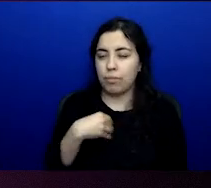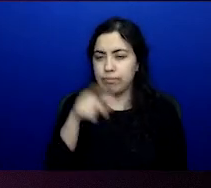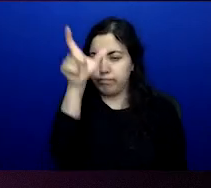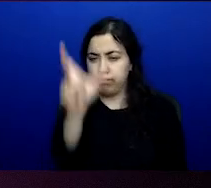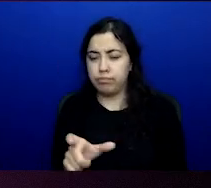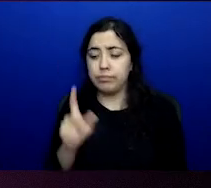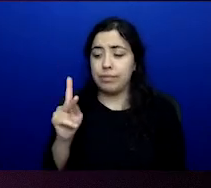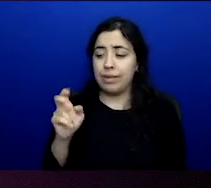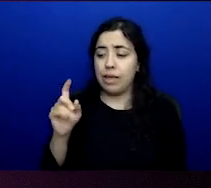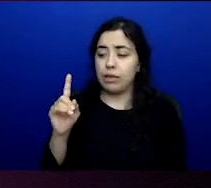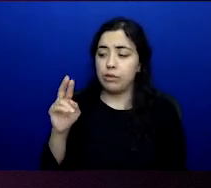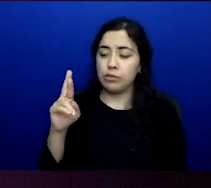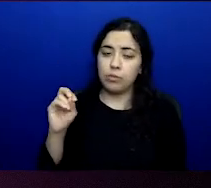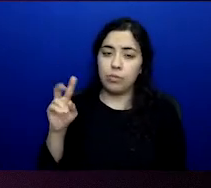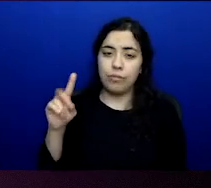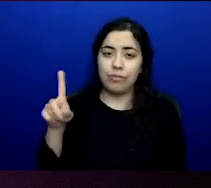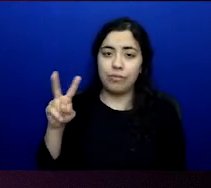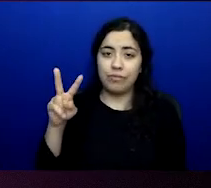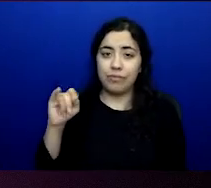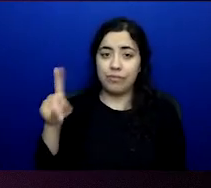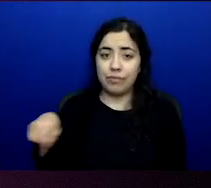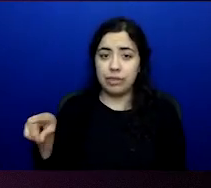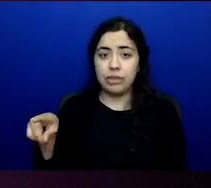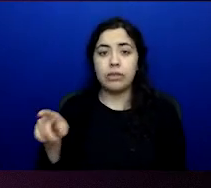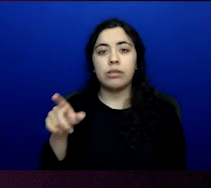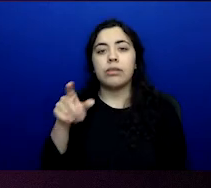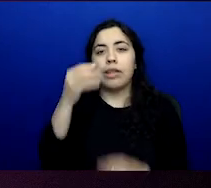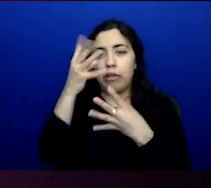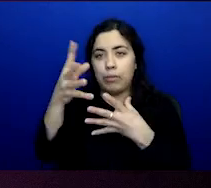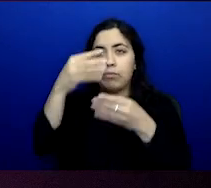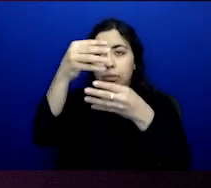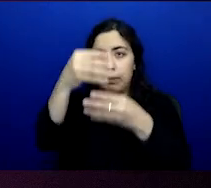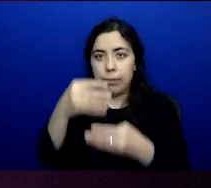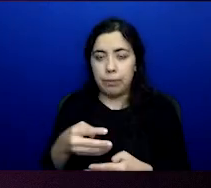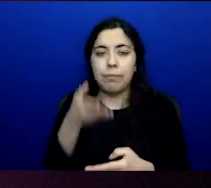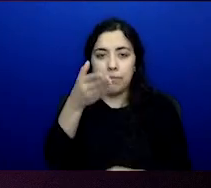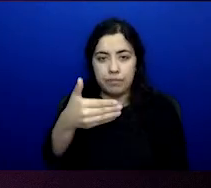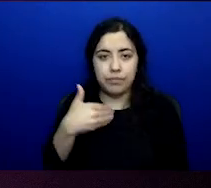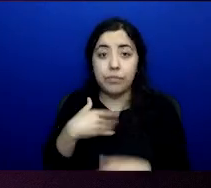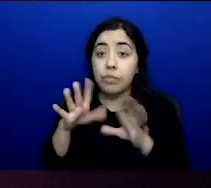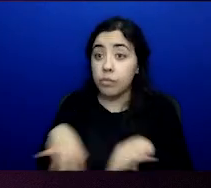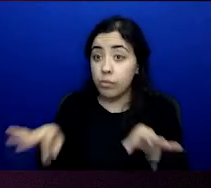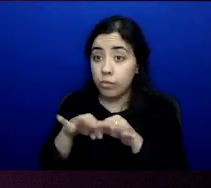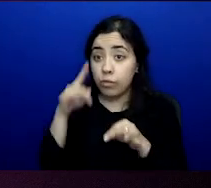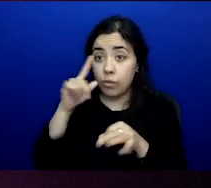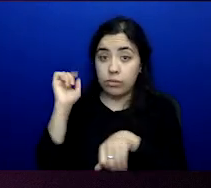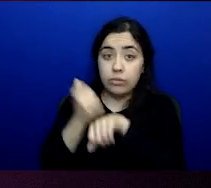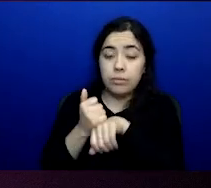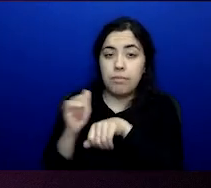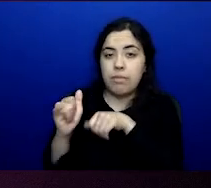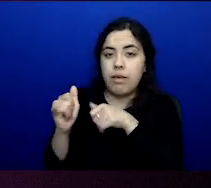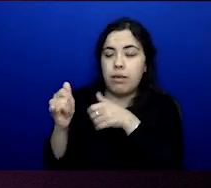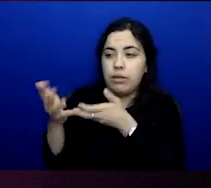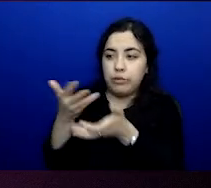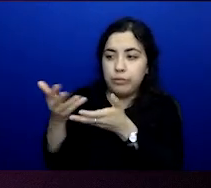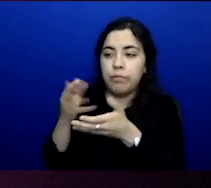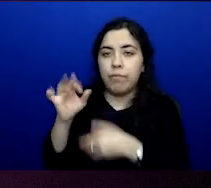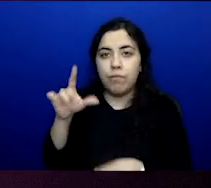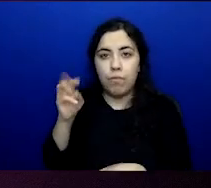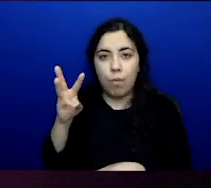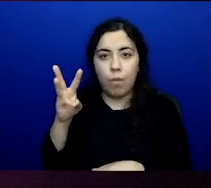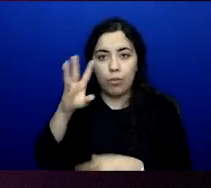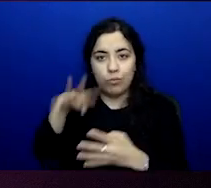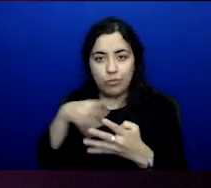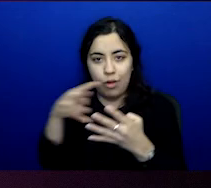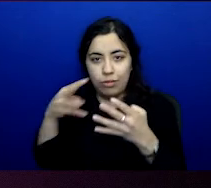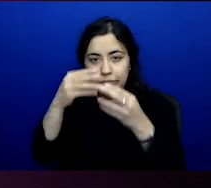Kedro-viz server will be able to obtain this following set of information that is crucial for the construction of the interactive flowchart. So first,